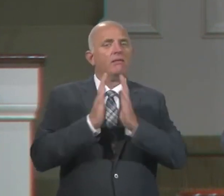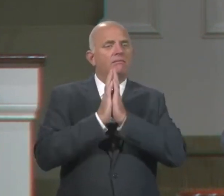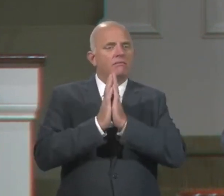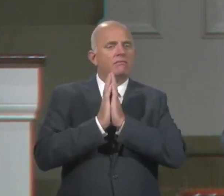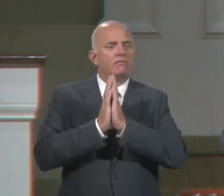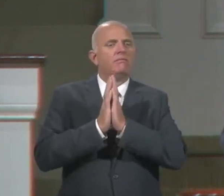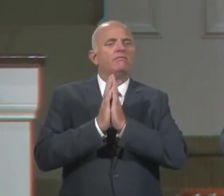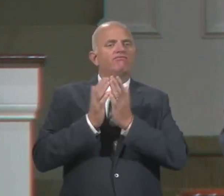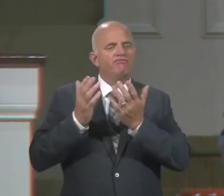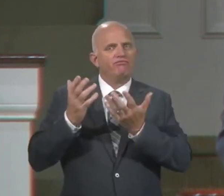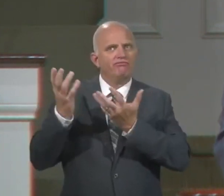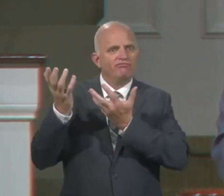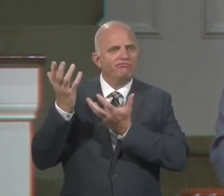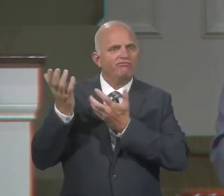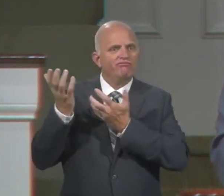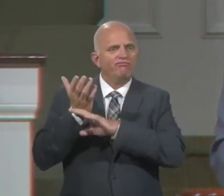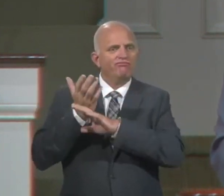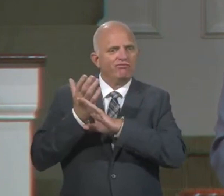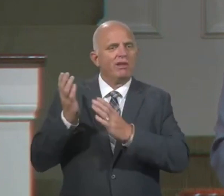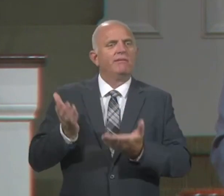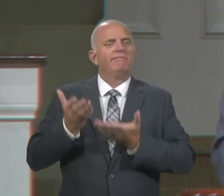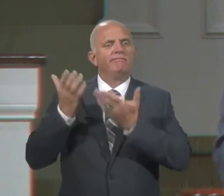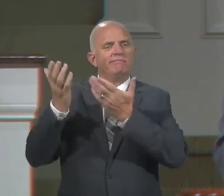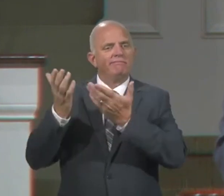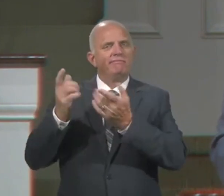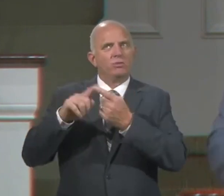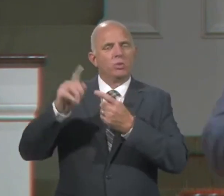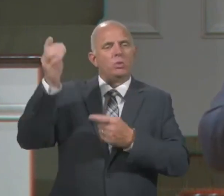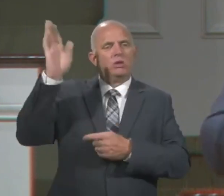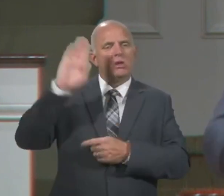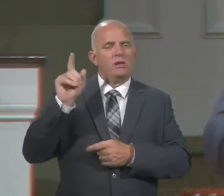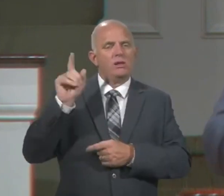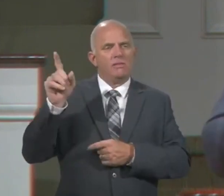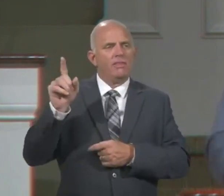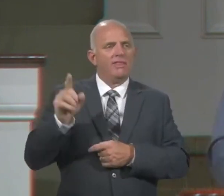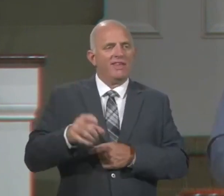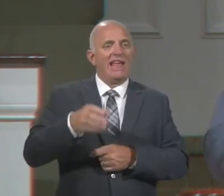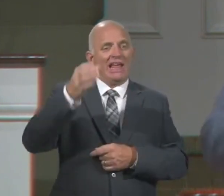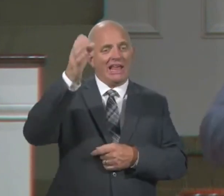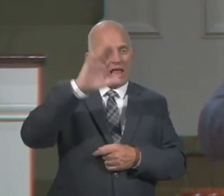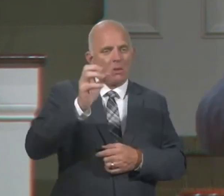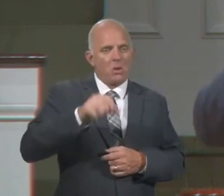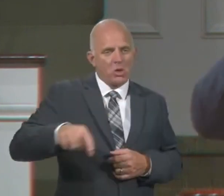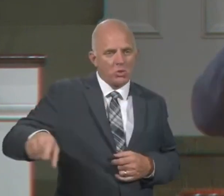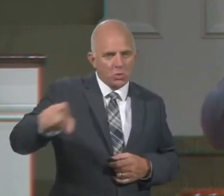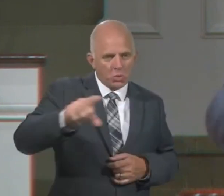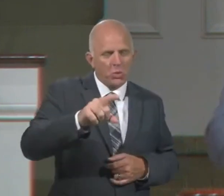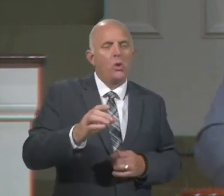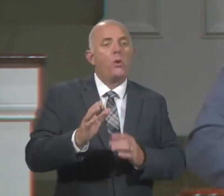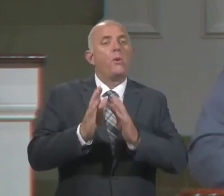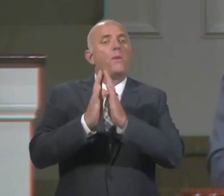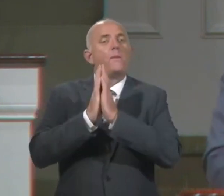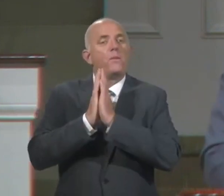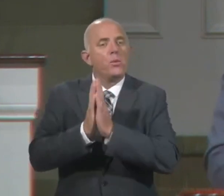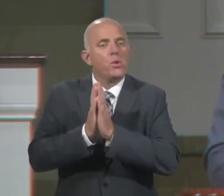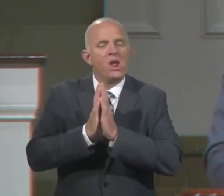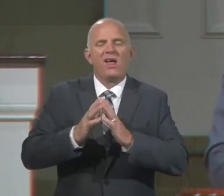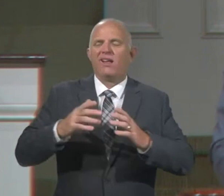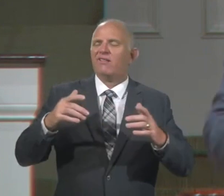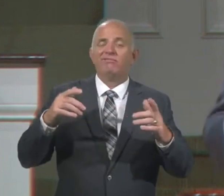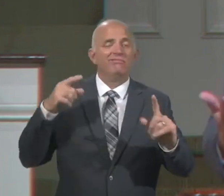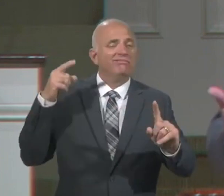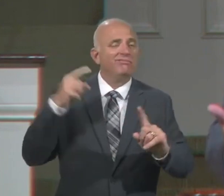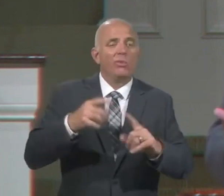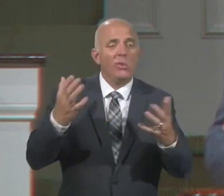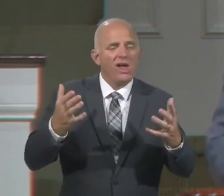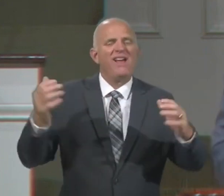thanksgiving, let your requests be made known unto God." God wants us to pray about everything. You say, what